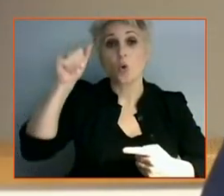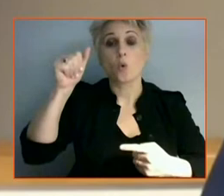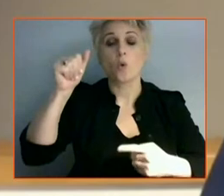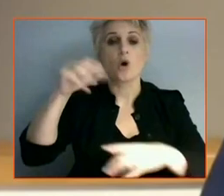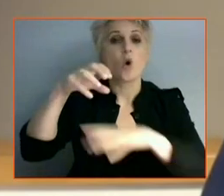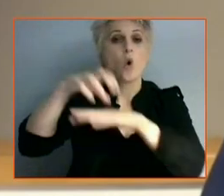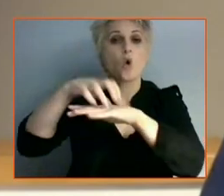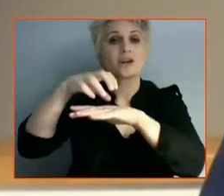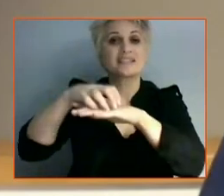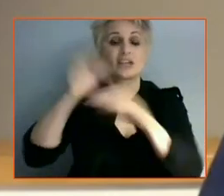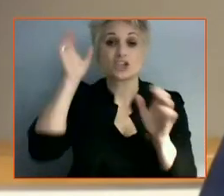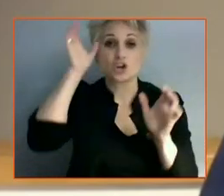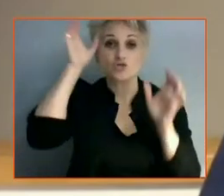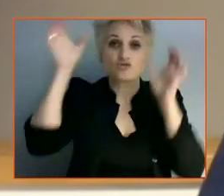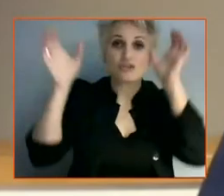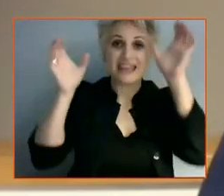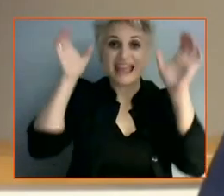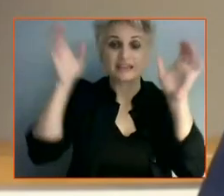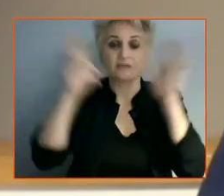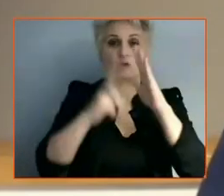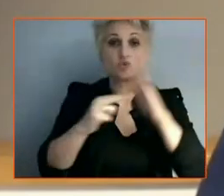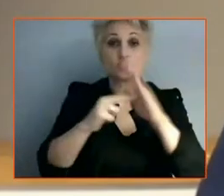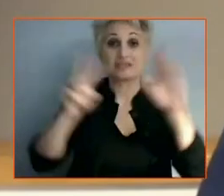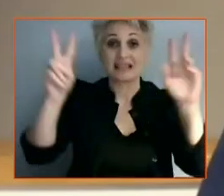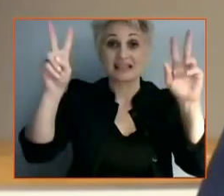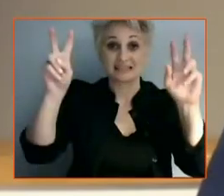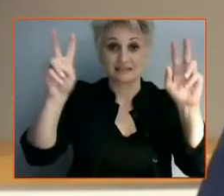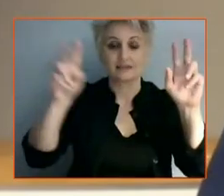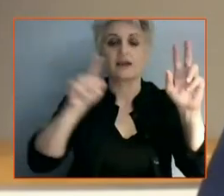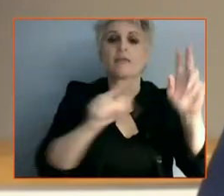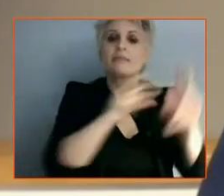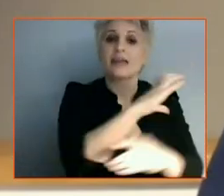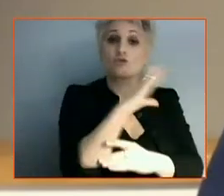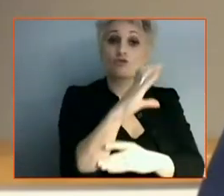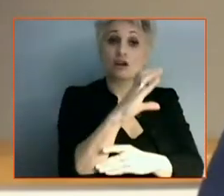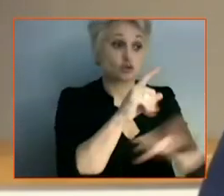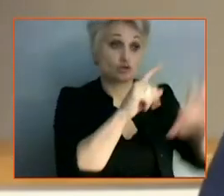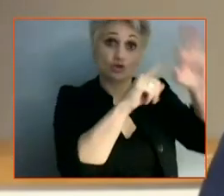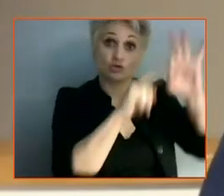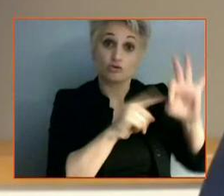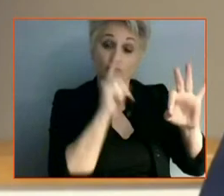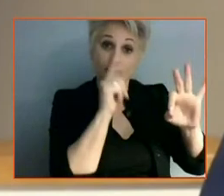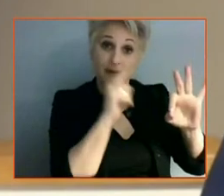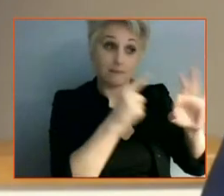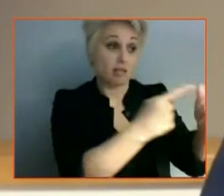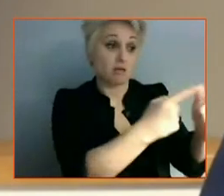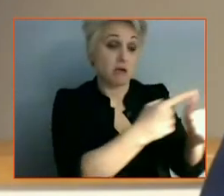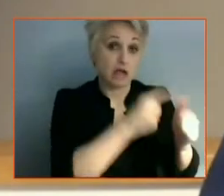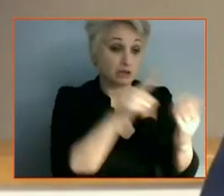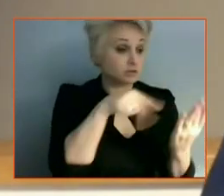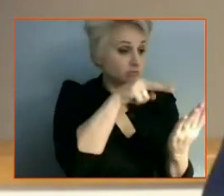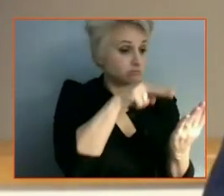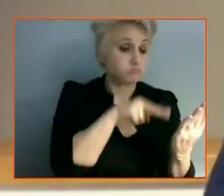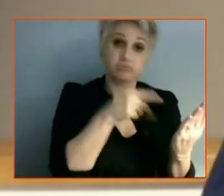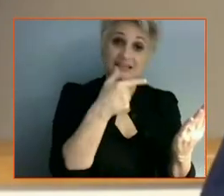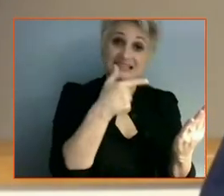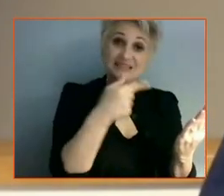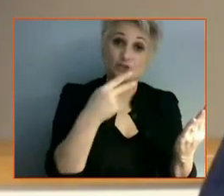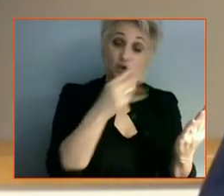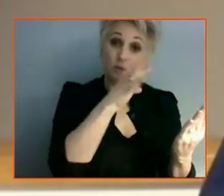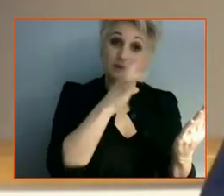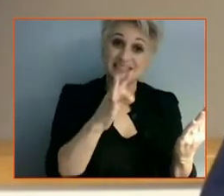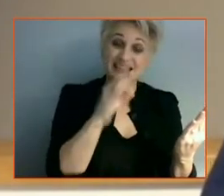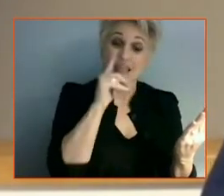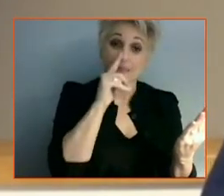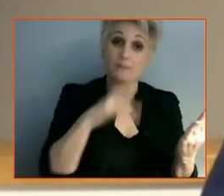people of Christchurch and discovered that 72% of the inhabitants, or you know, of the people of